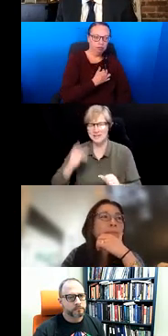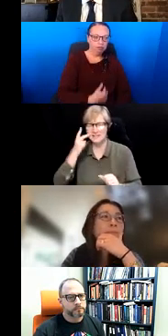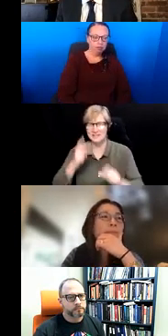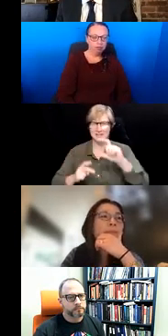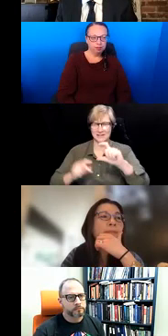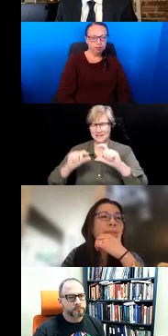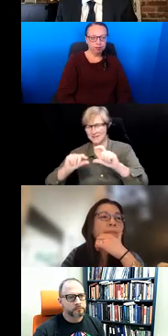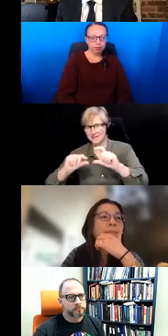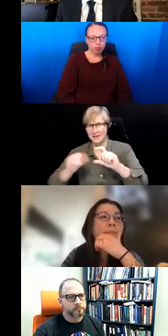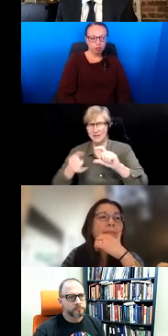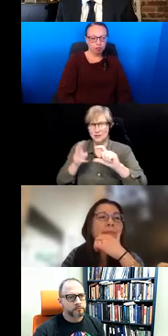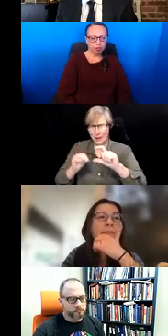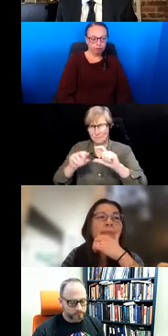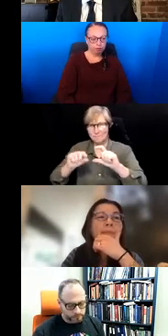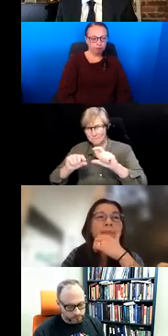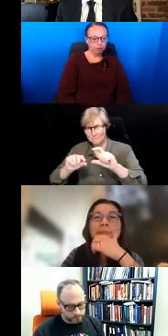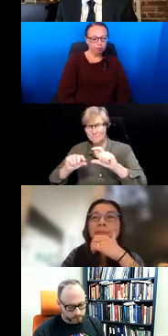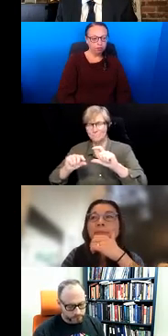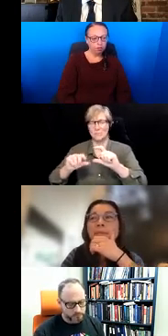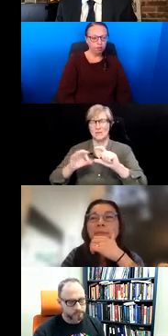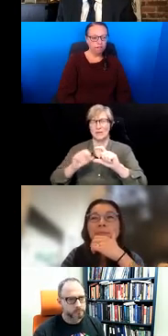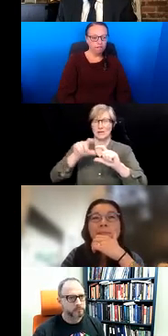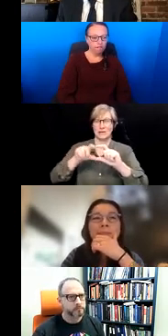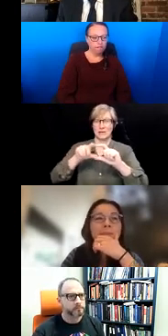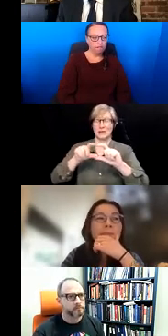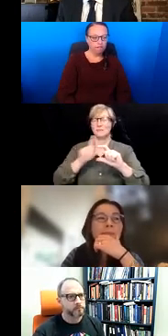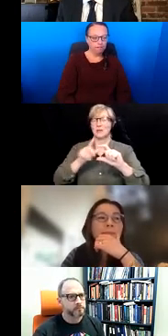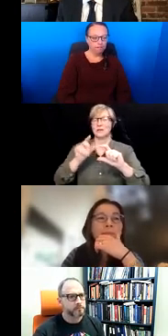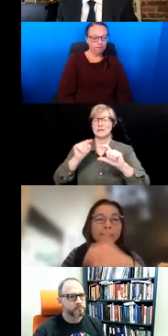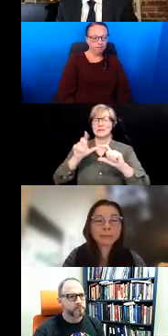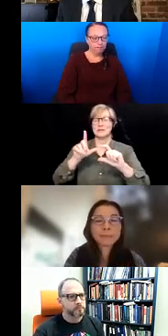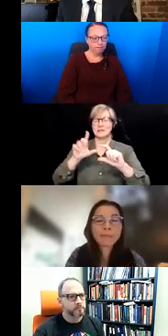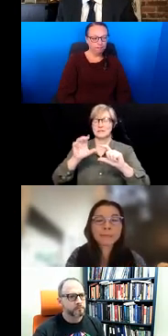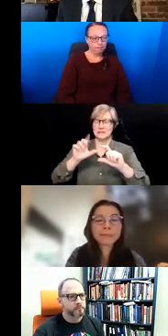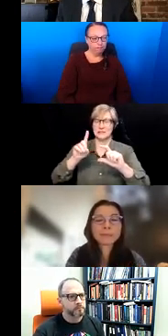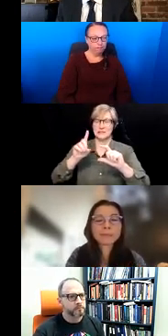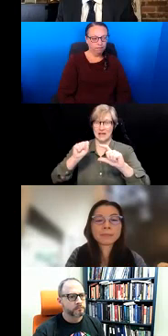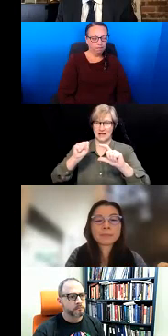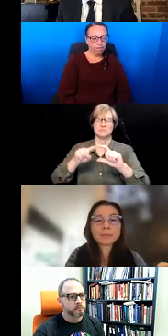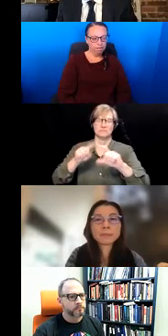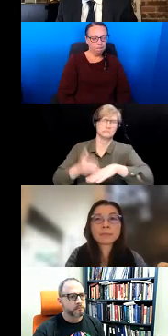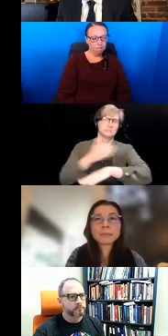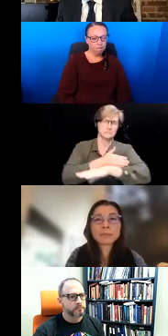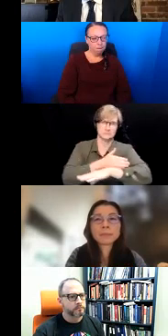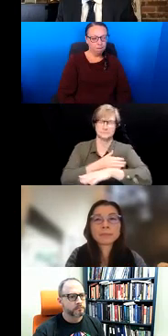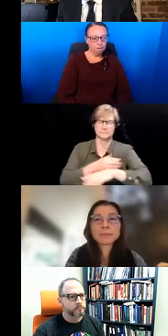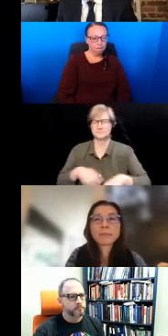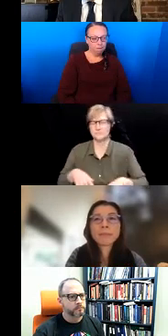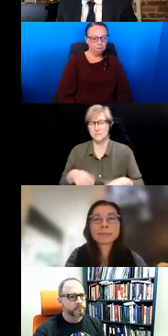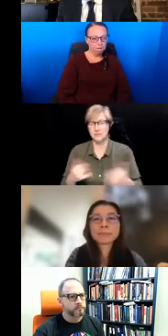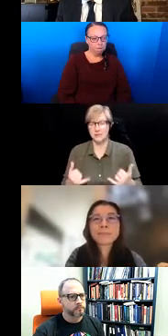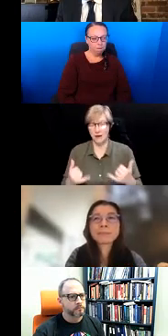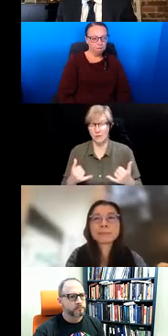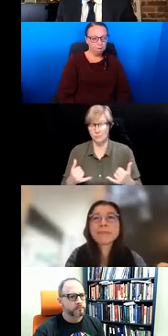can see that individuals who received real tDCS have a significant improvement in performance. What I'm showing in the y-axis, by the